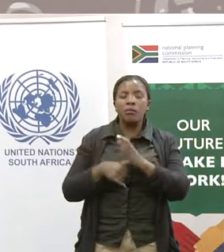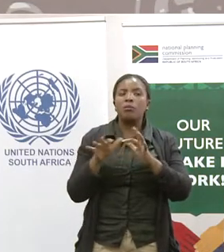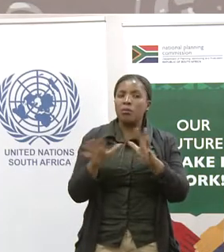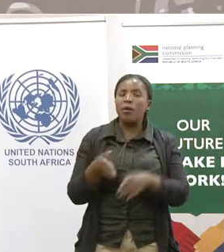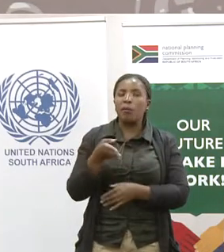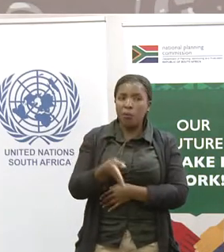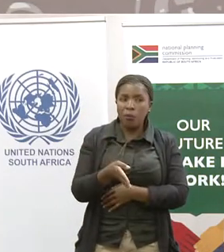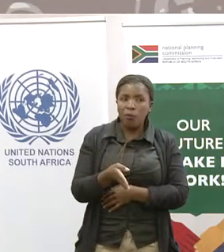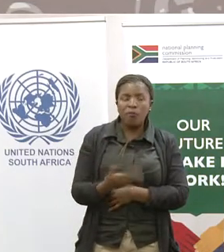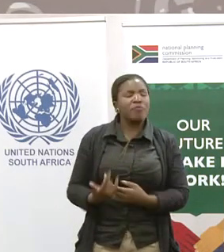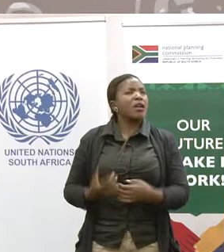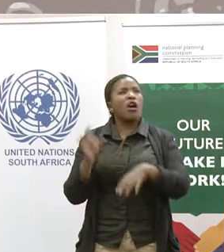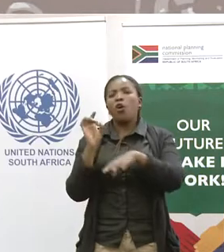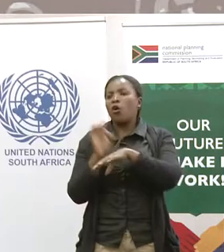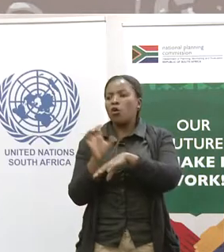co-chaired